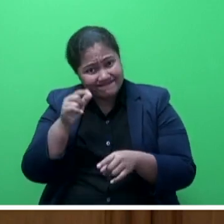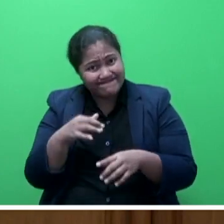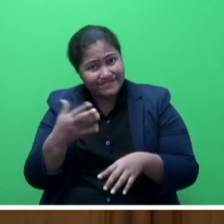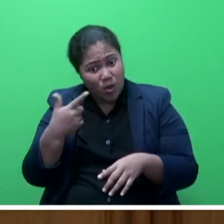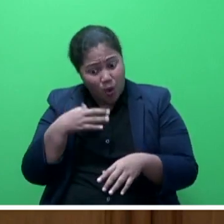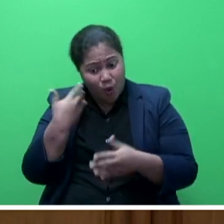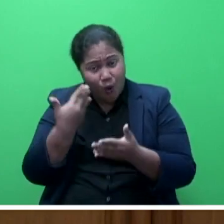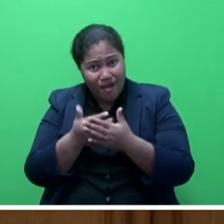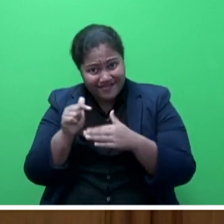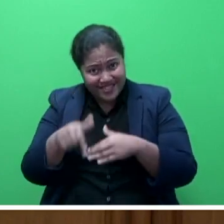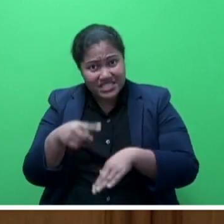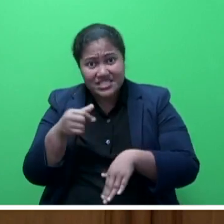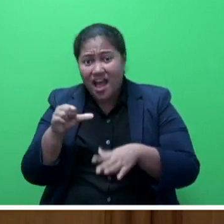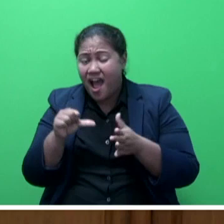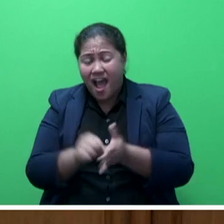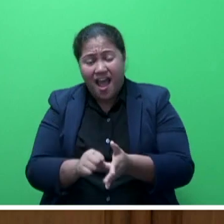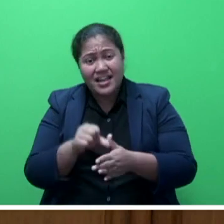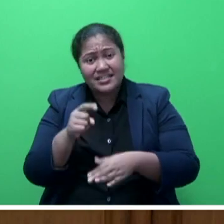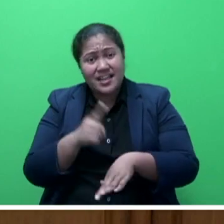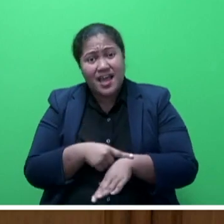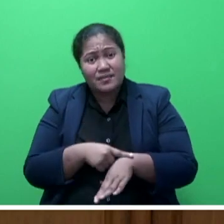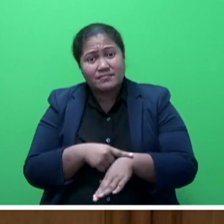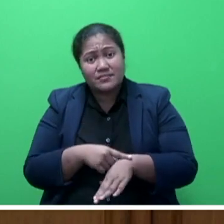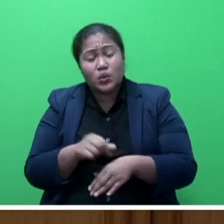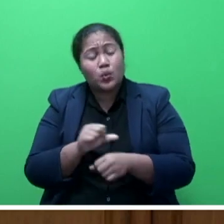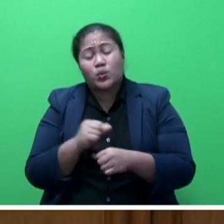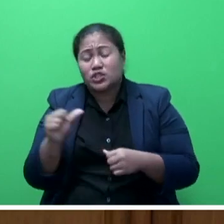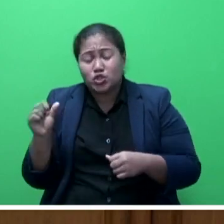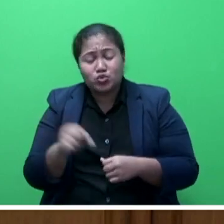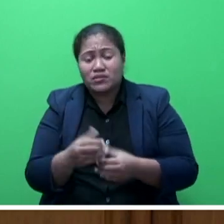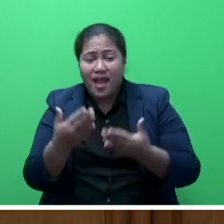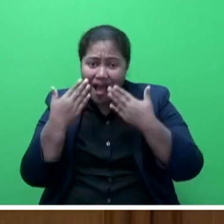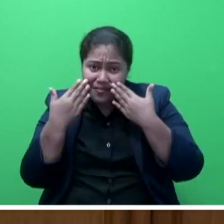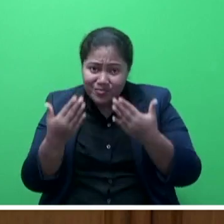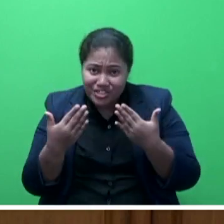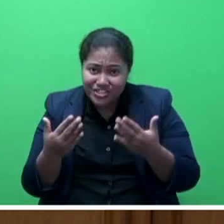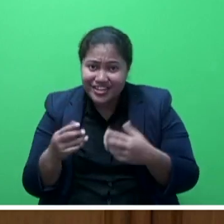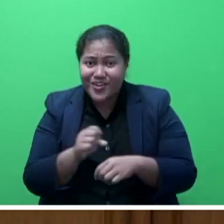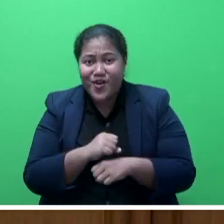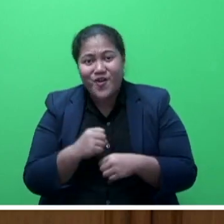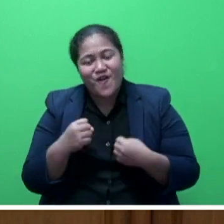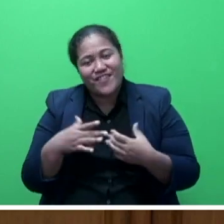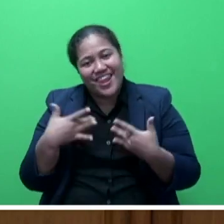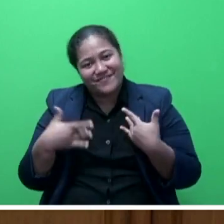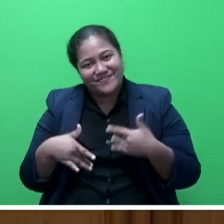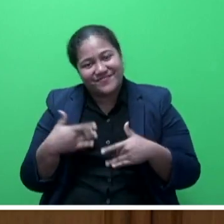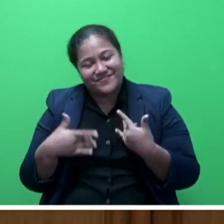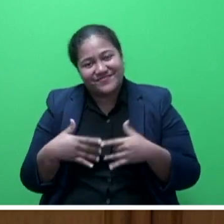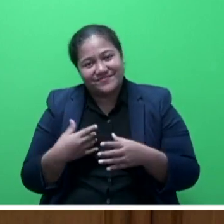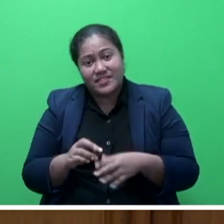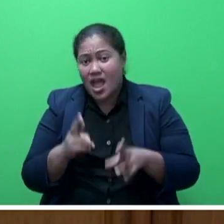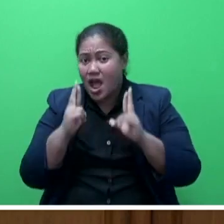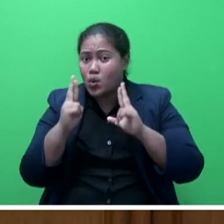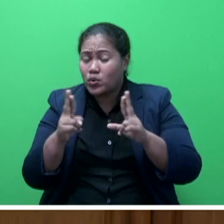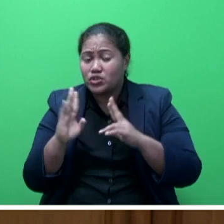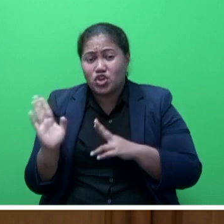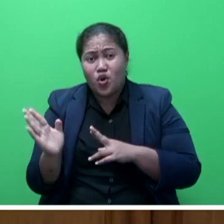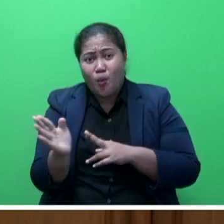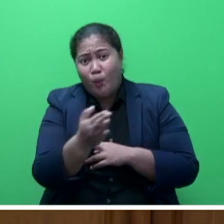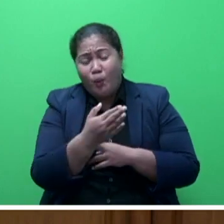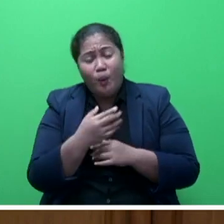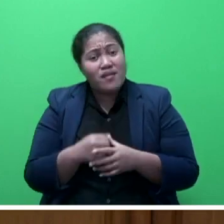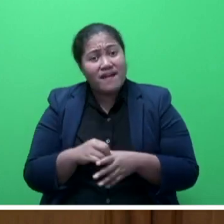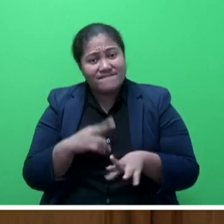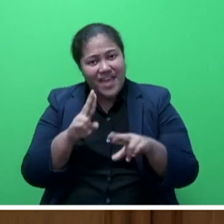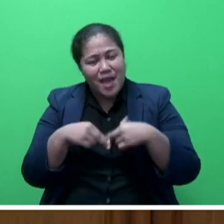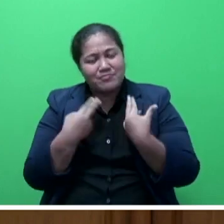times, it is to be appreciative of life. I wish you all and families a